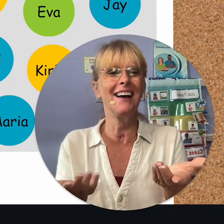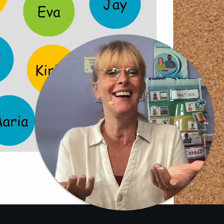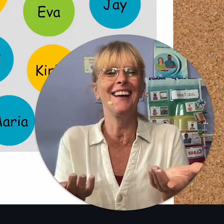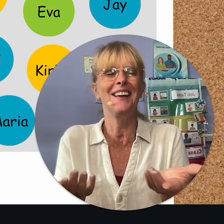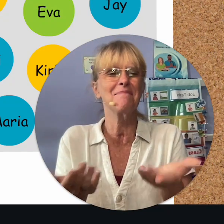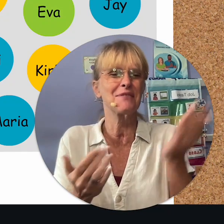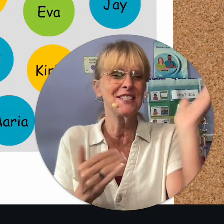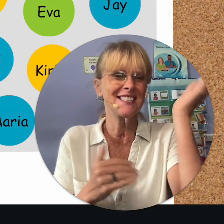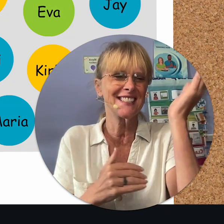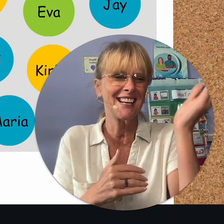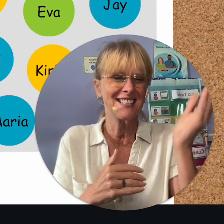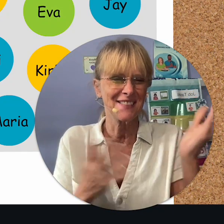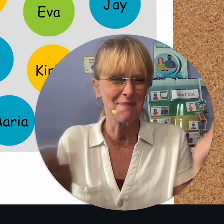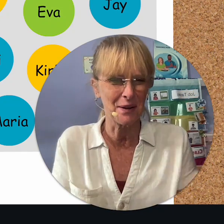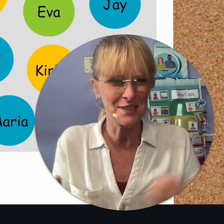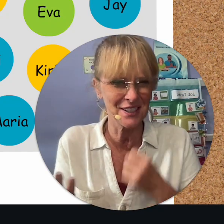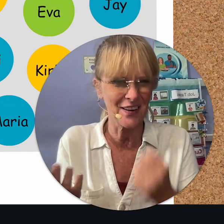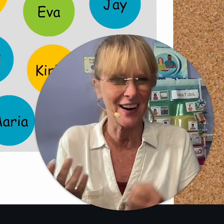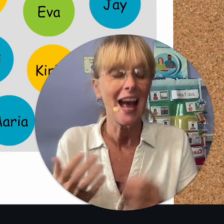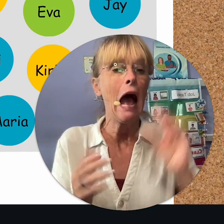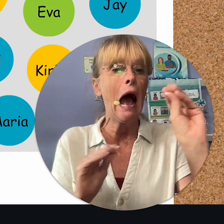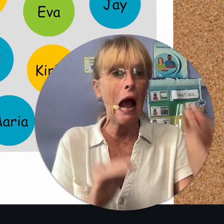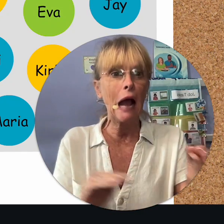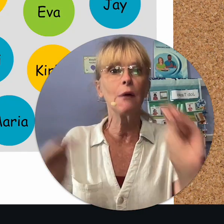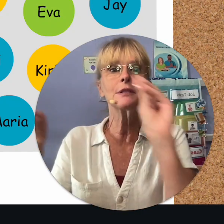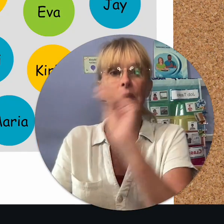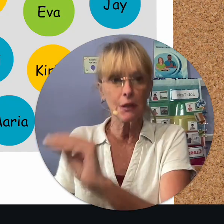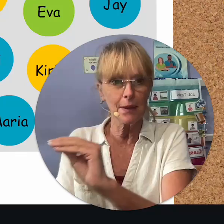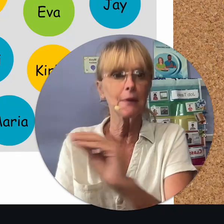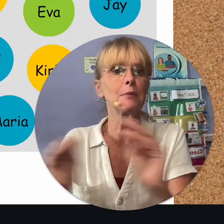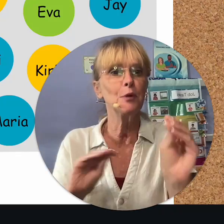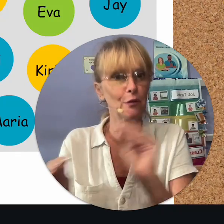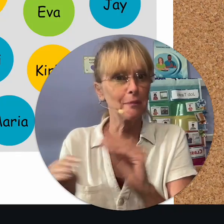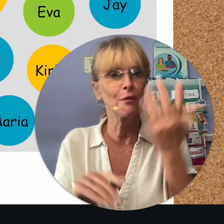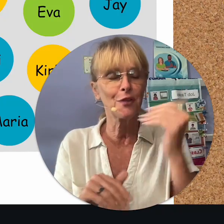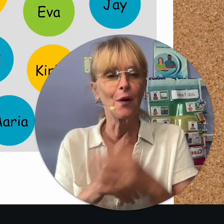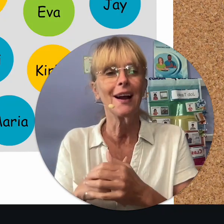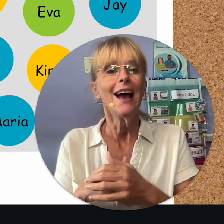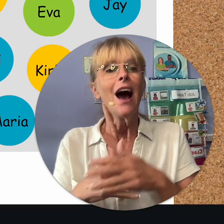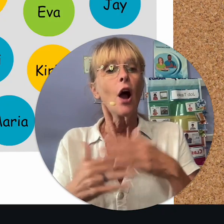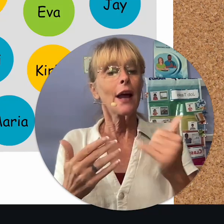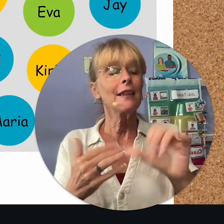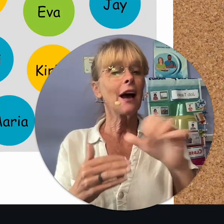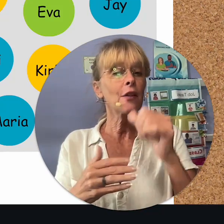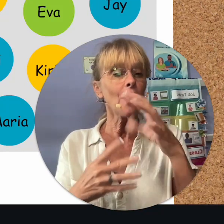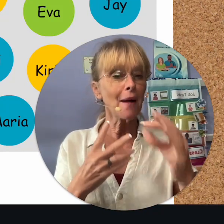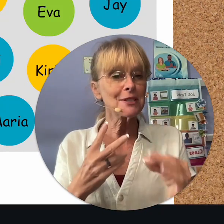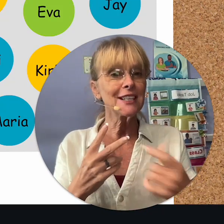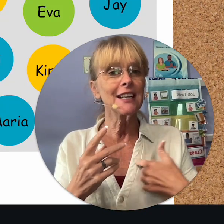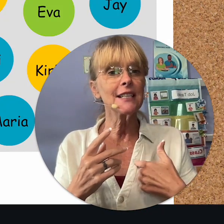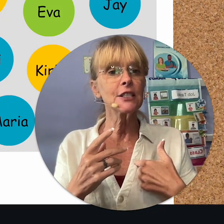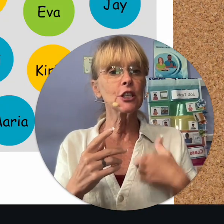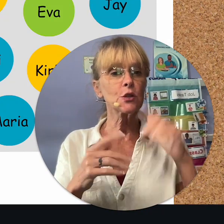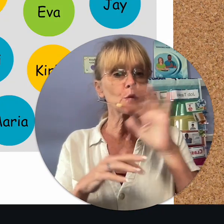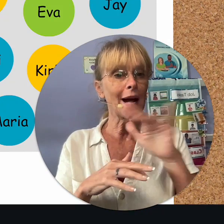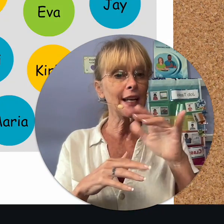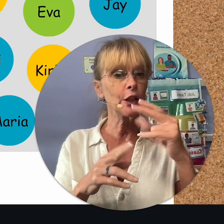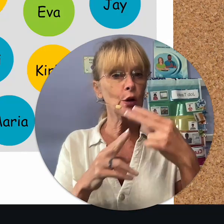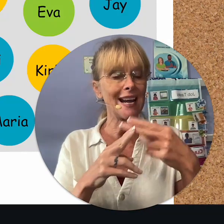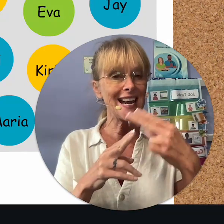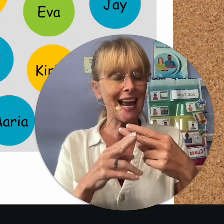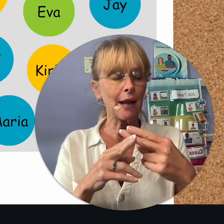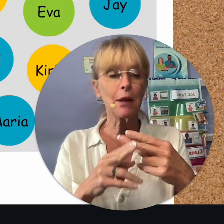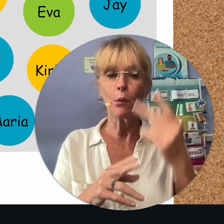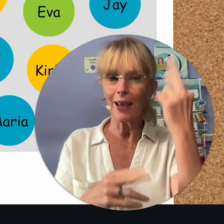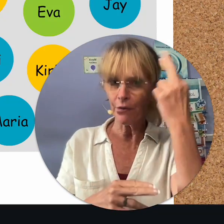I'm in presentation mode. Sorry. I was going to be able to move it before. Okay, the other option is just writing